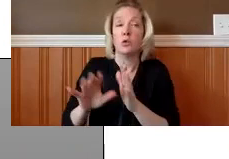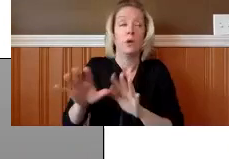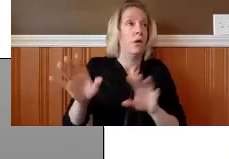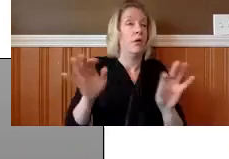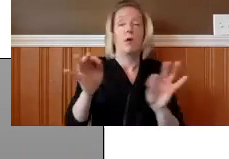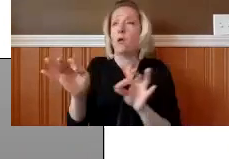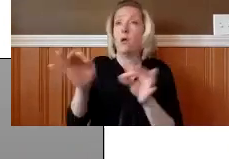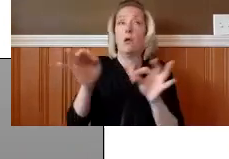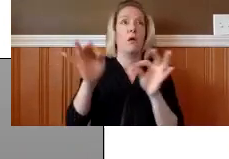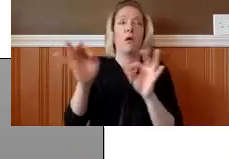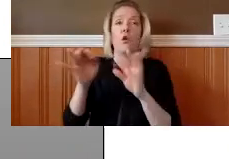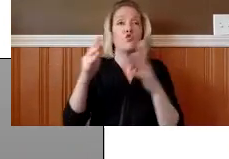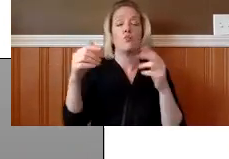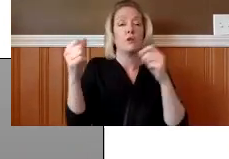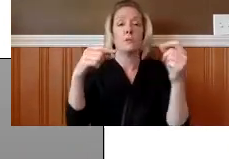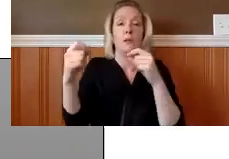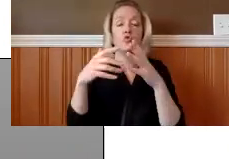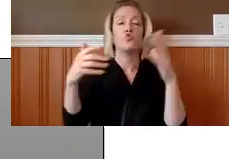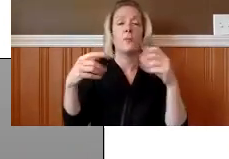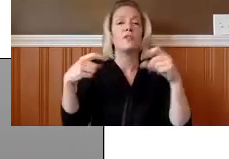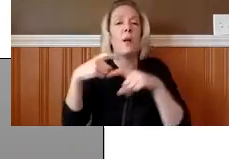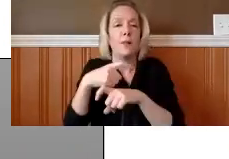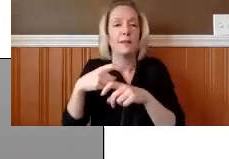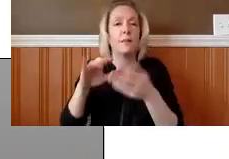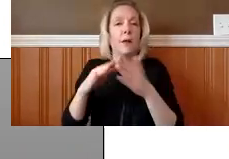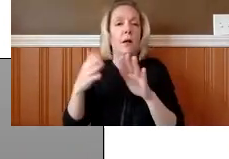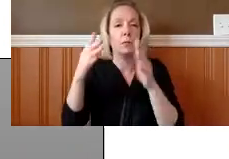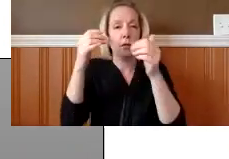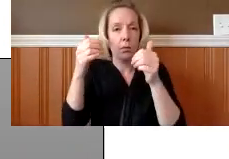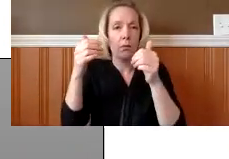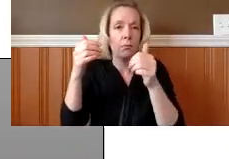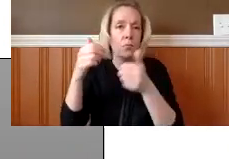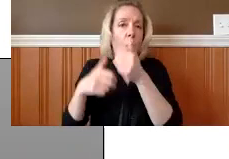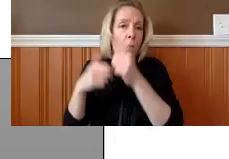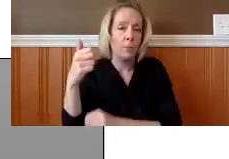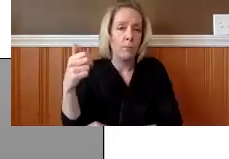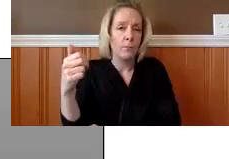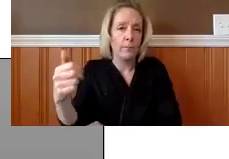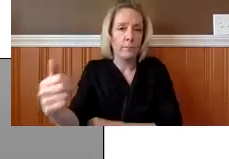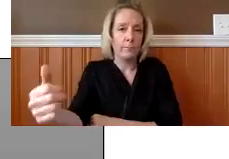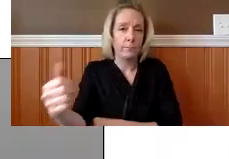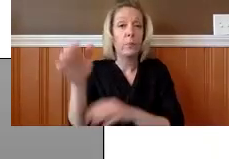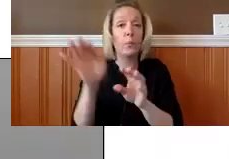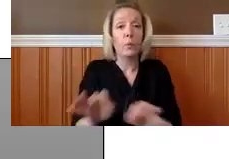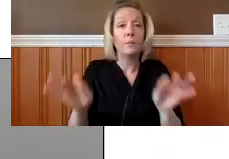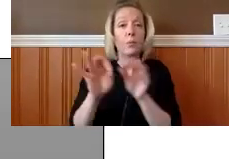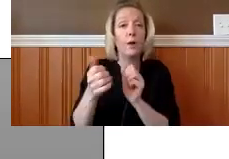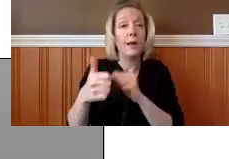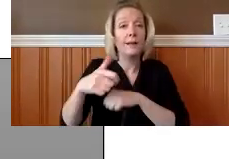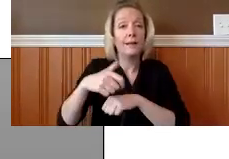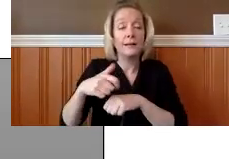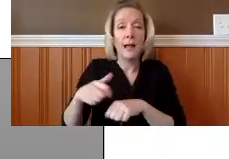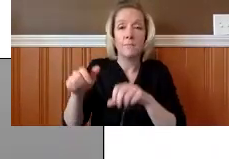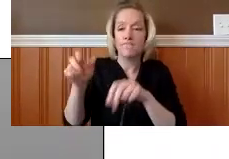because they can't handle all that complexity. So we have to make sure that when we're assessing for CVI, we see them